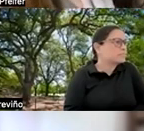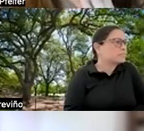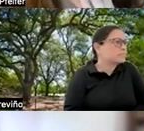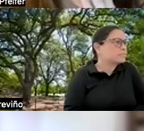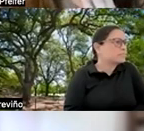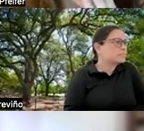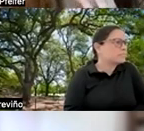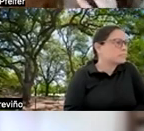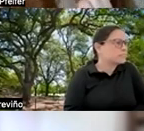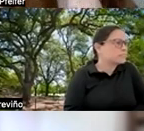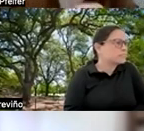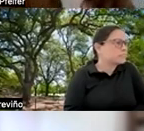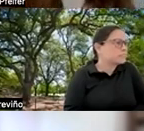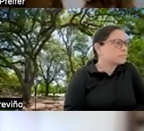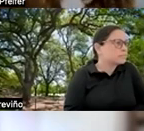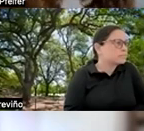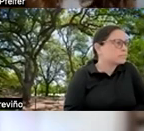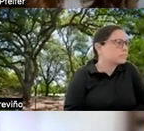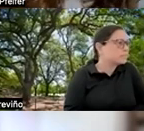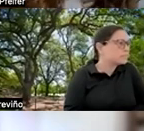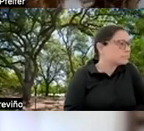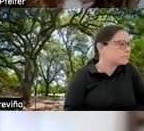with any of the workforce that they interact with?